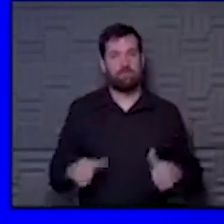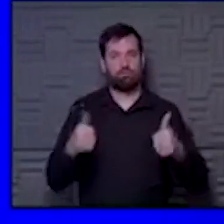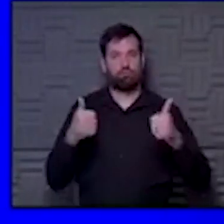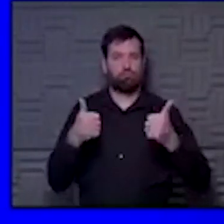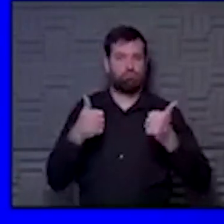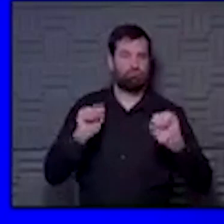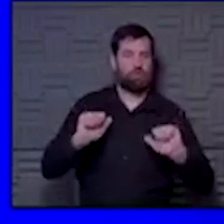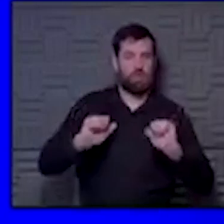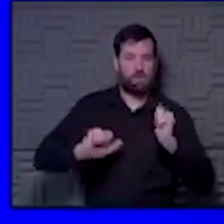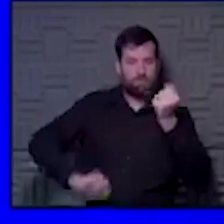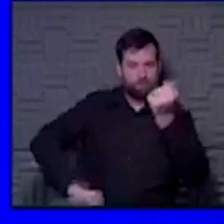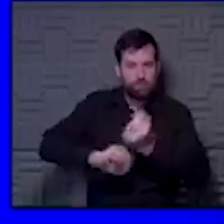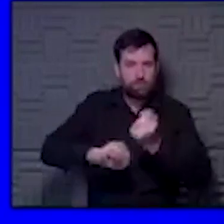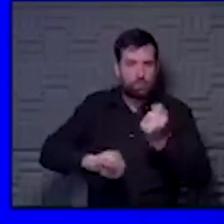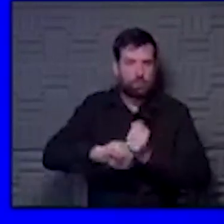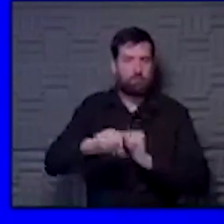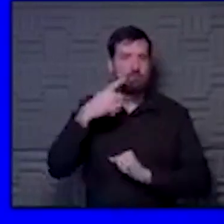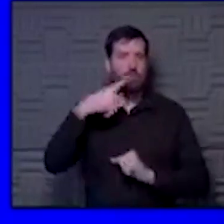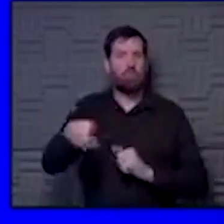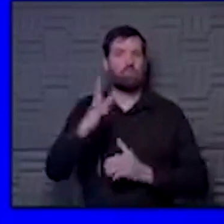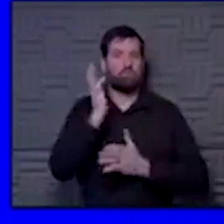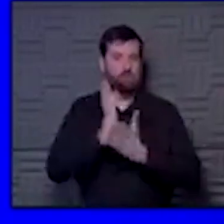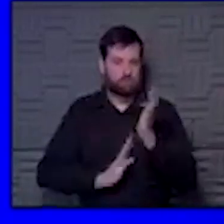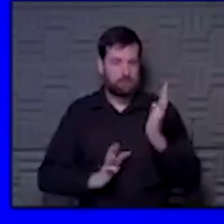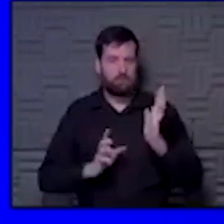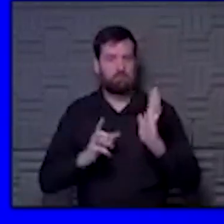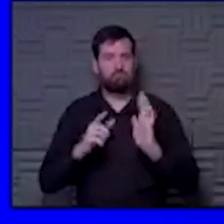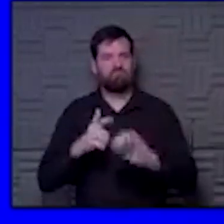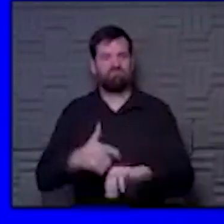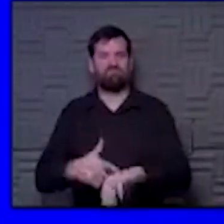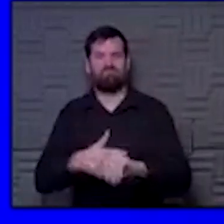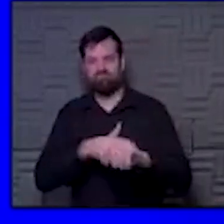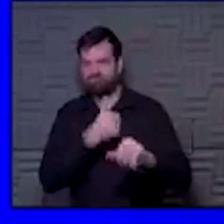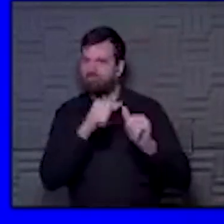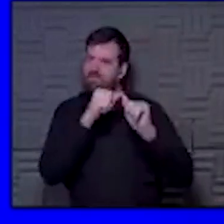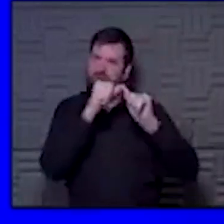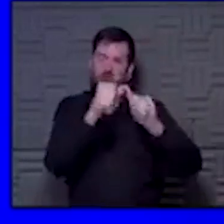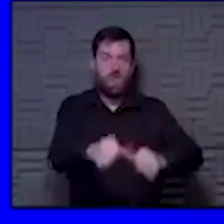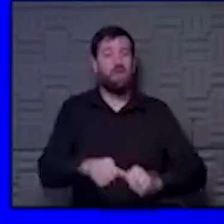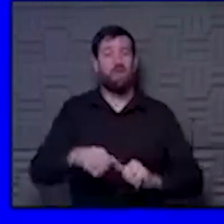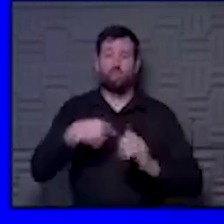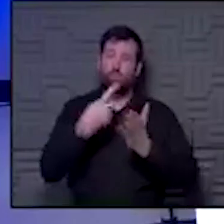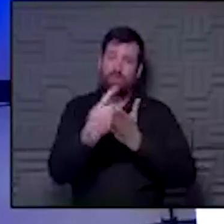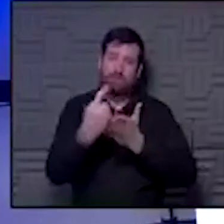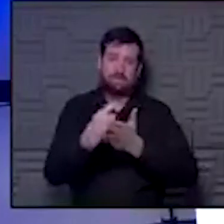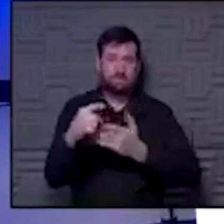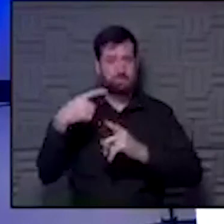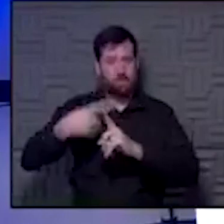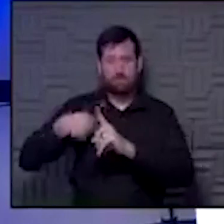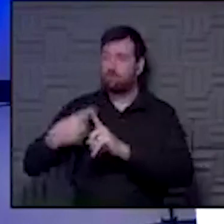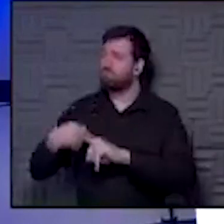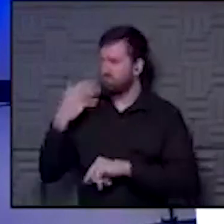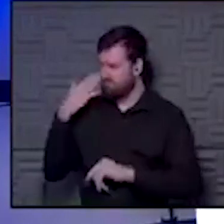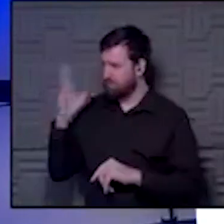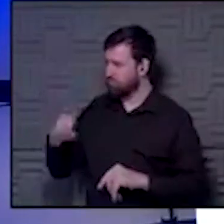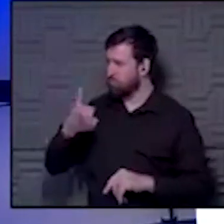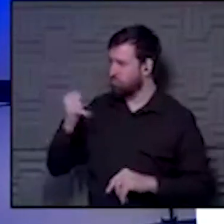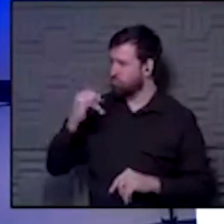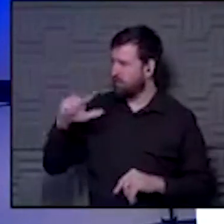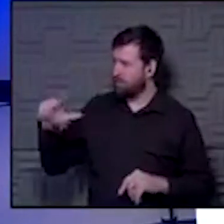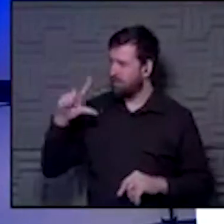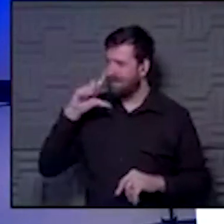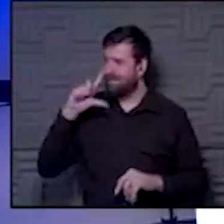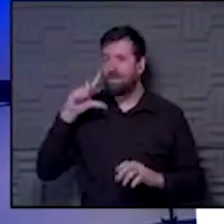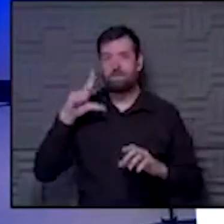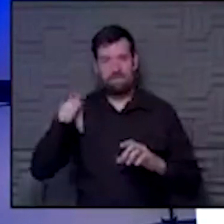get support for some of those long haul symptoms. We know that they can last for weeks to months after You know the what disease. I think we need to do, Jill? I think we need to have a session devoted